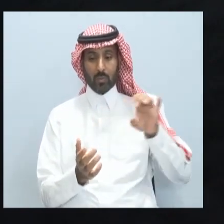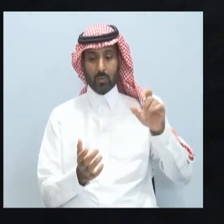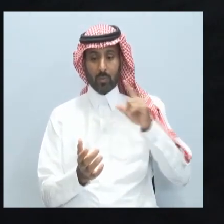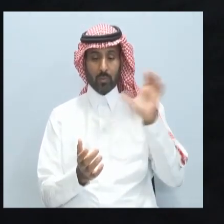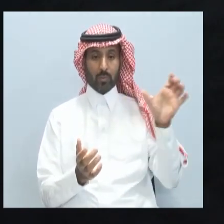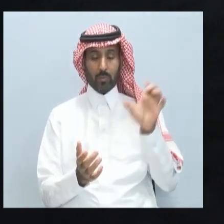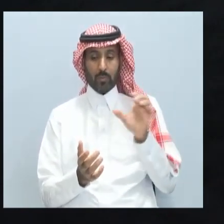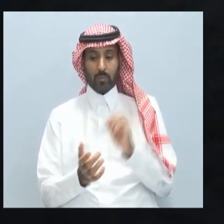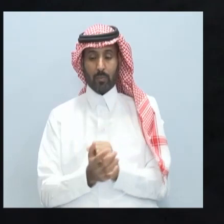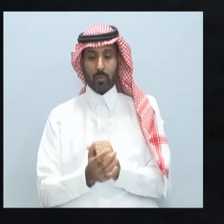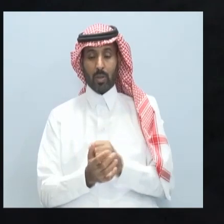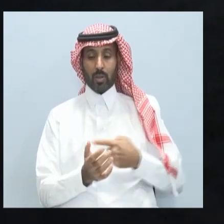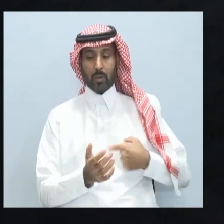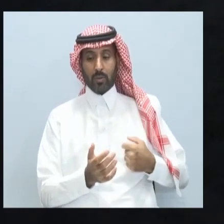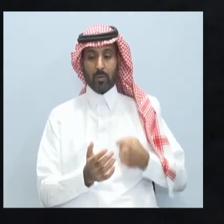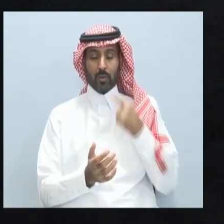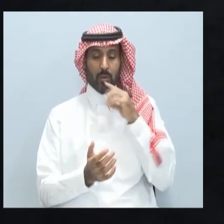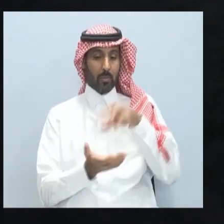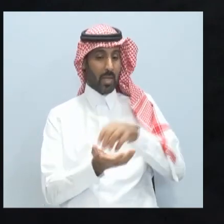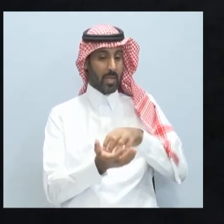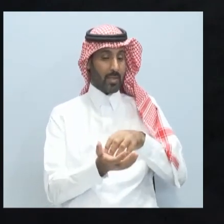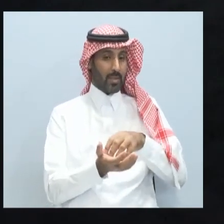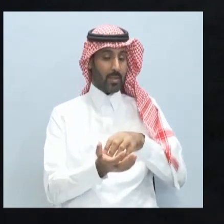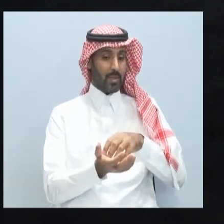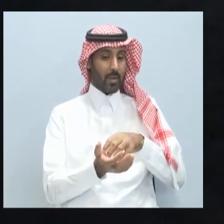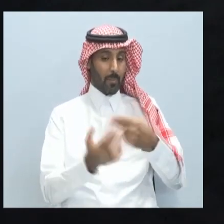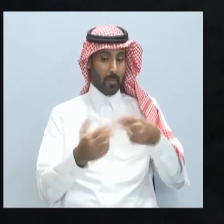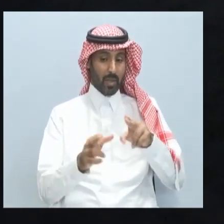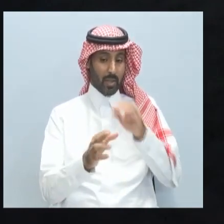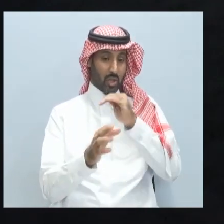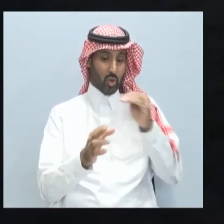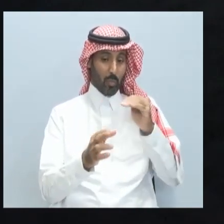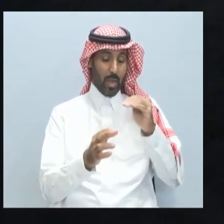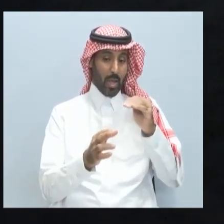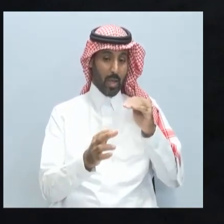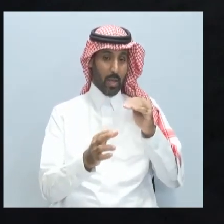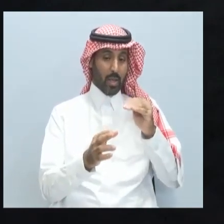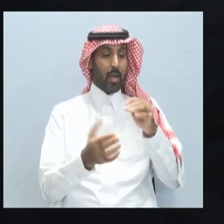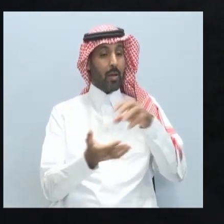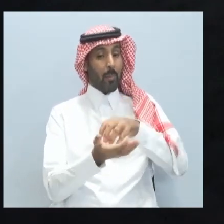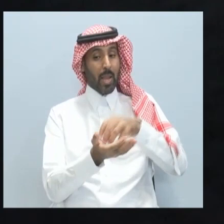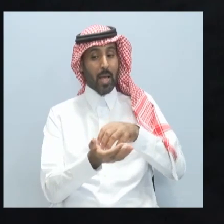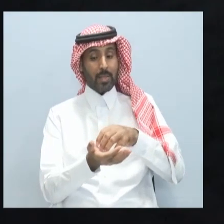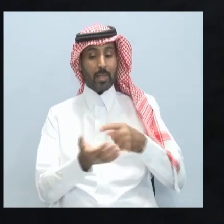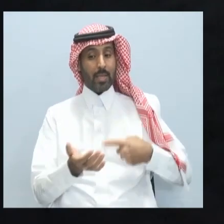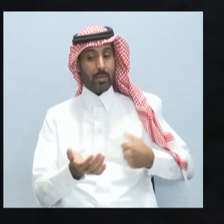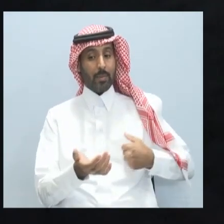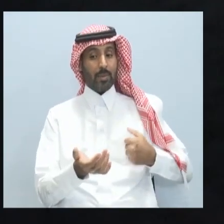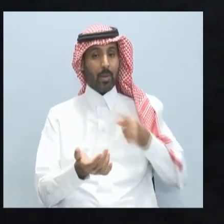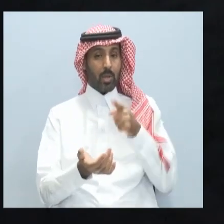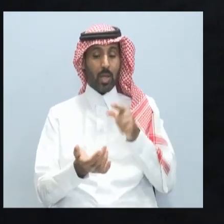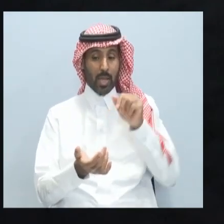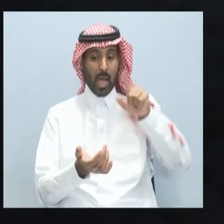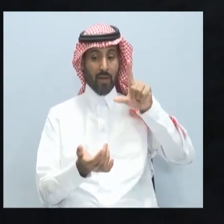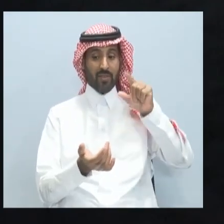correctly. If you have names of places, beginning of sentences, we have cities and so on. So it depends